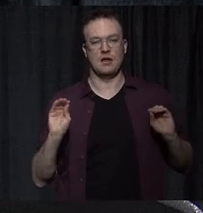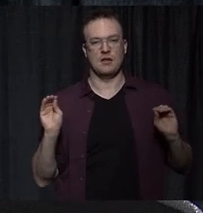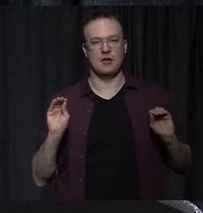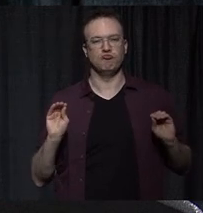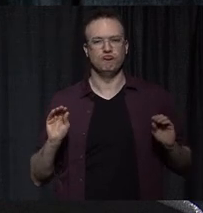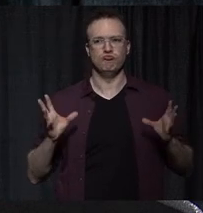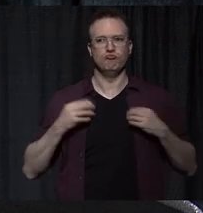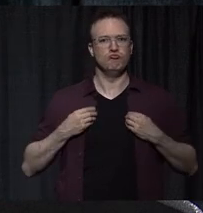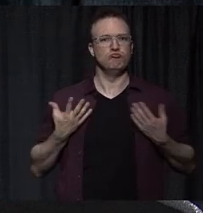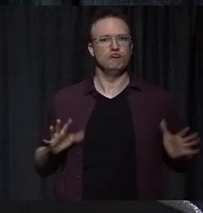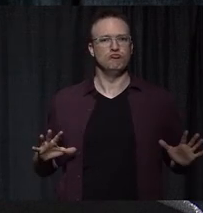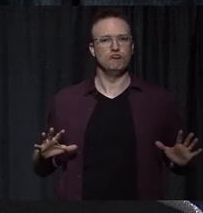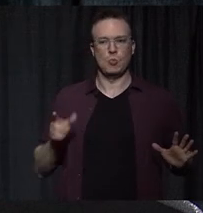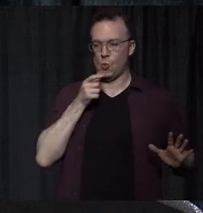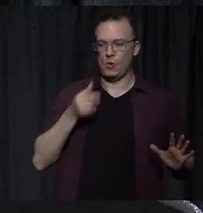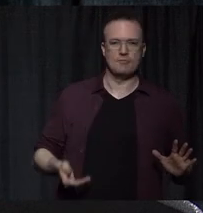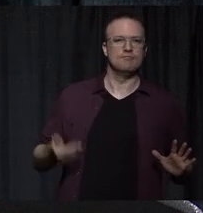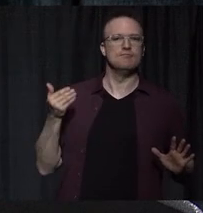right?